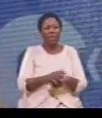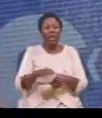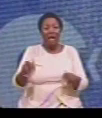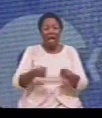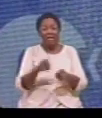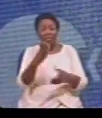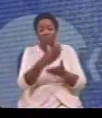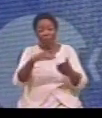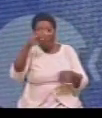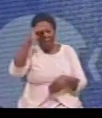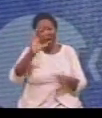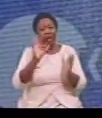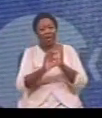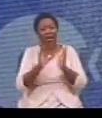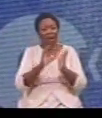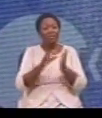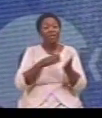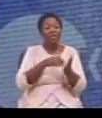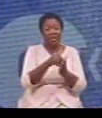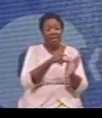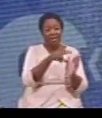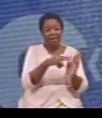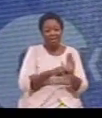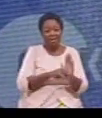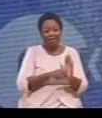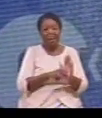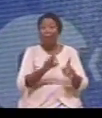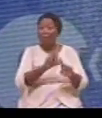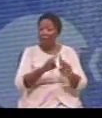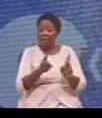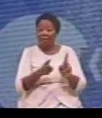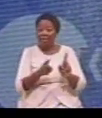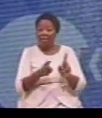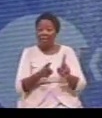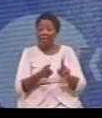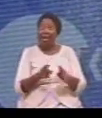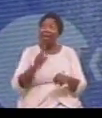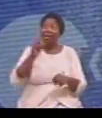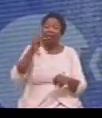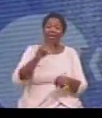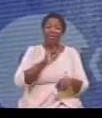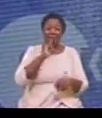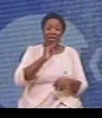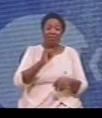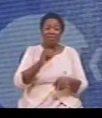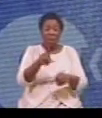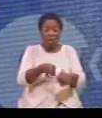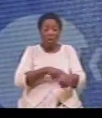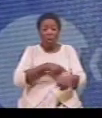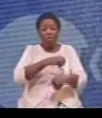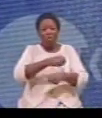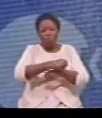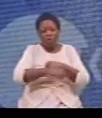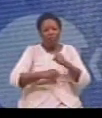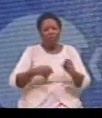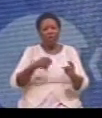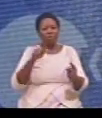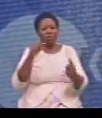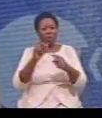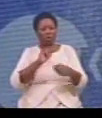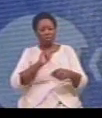as some men count slackness, but is long suffering towards